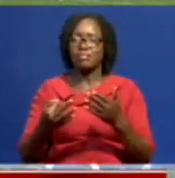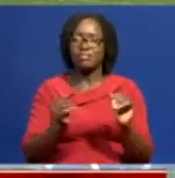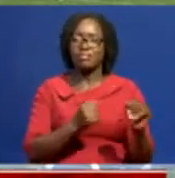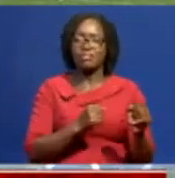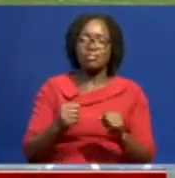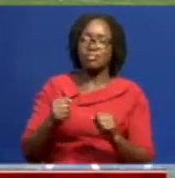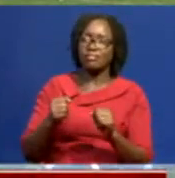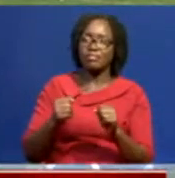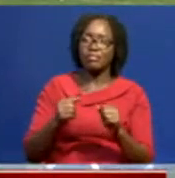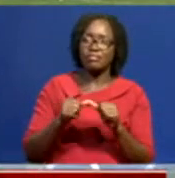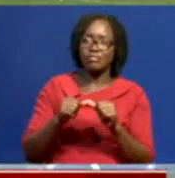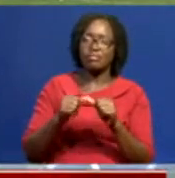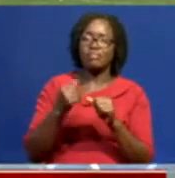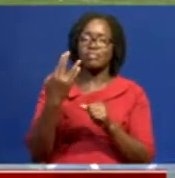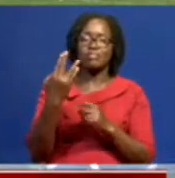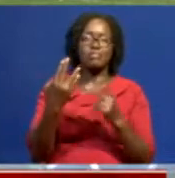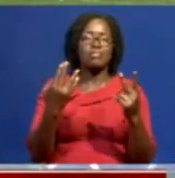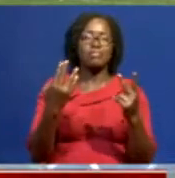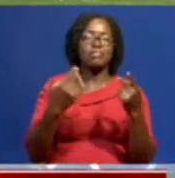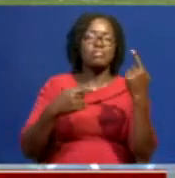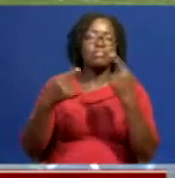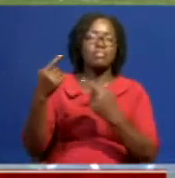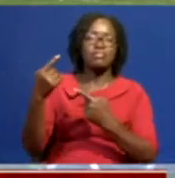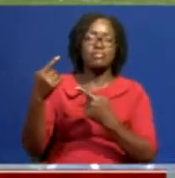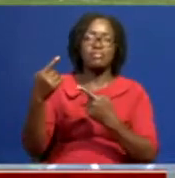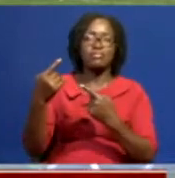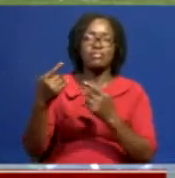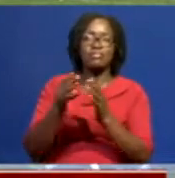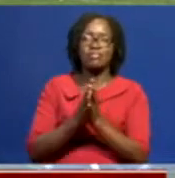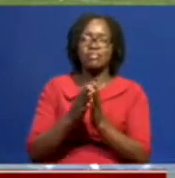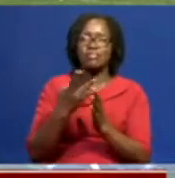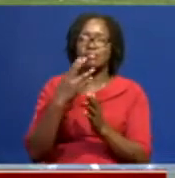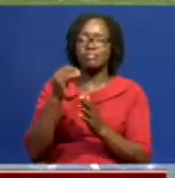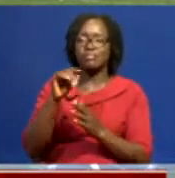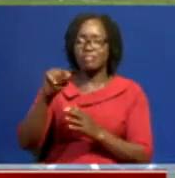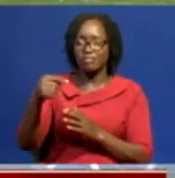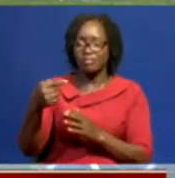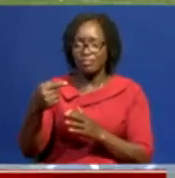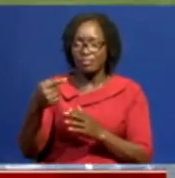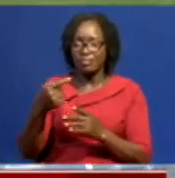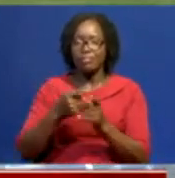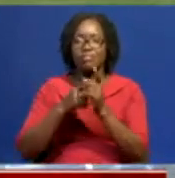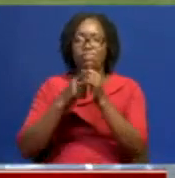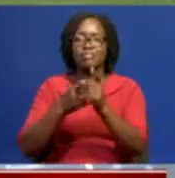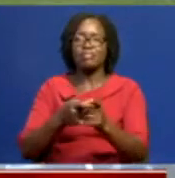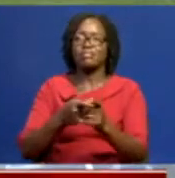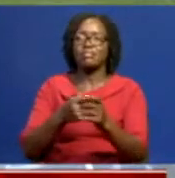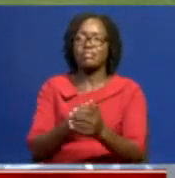Homabay marched on for a 4-2 victory and a 400,000 Kenya shillings winner's token.